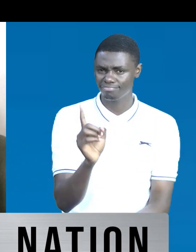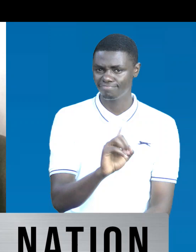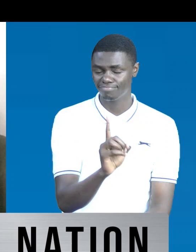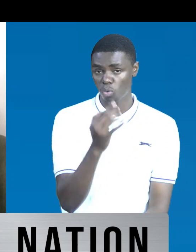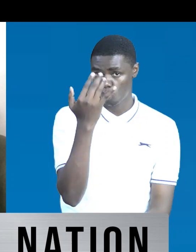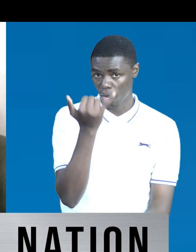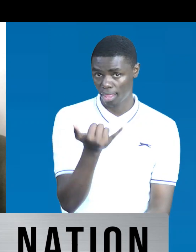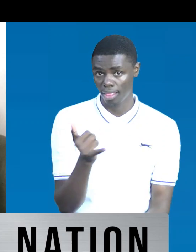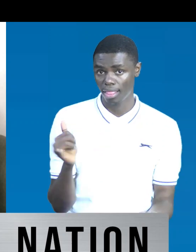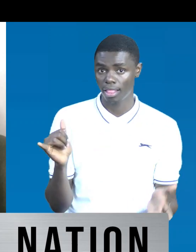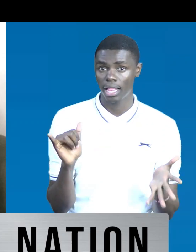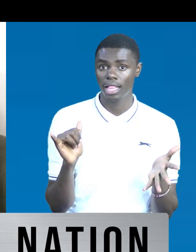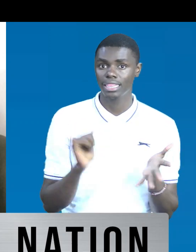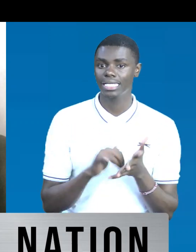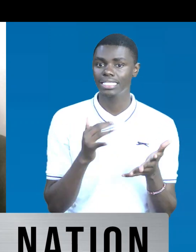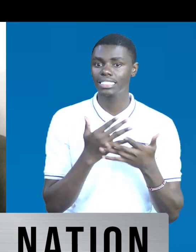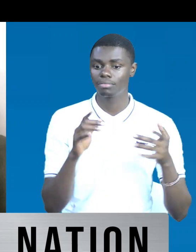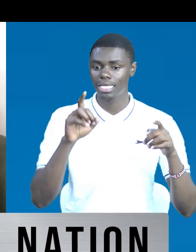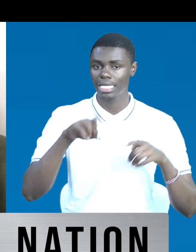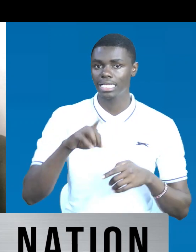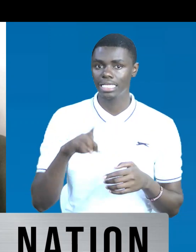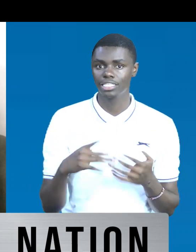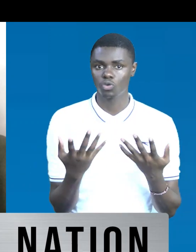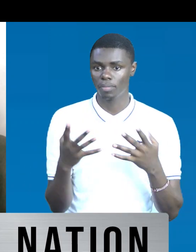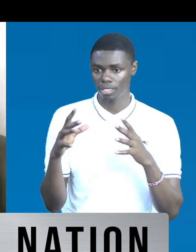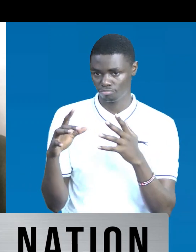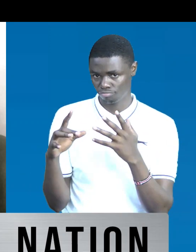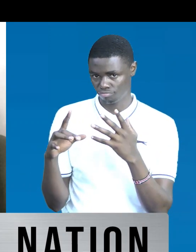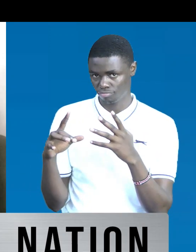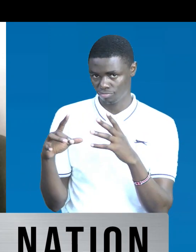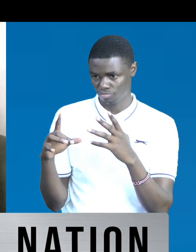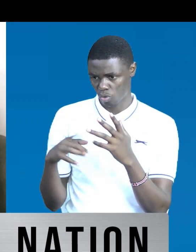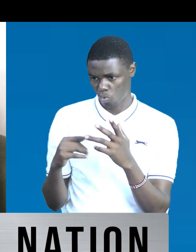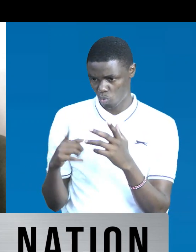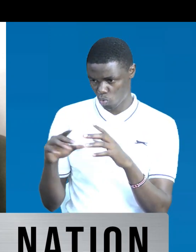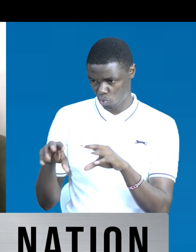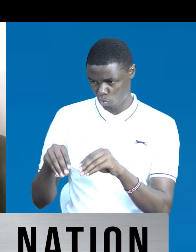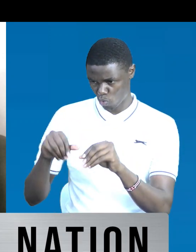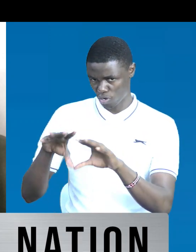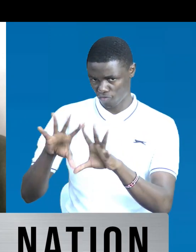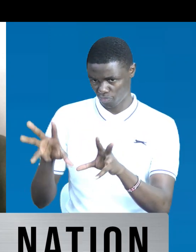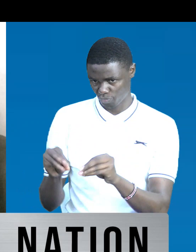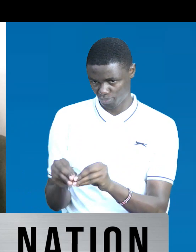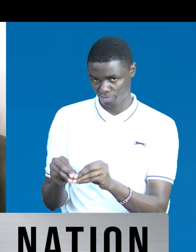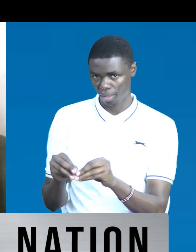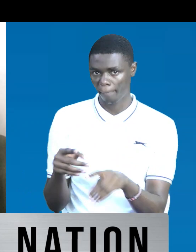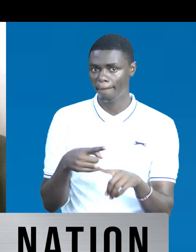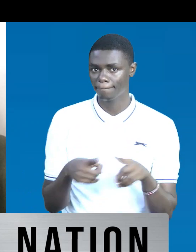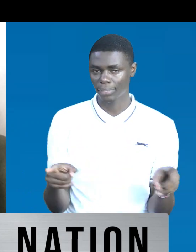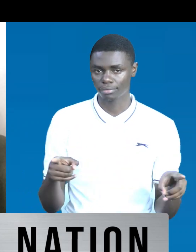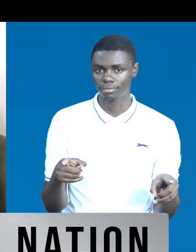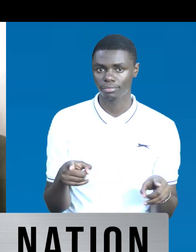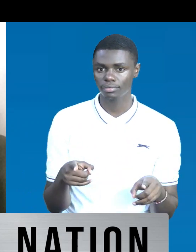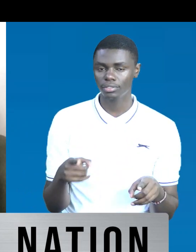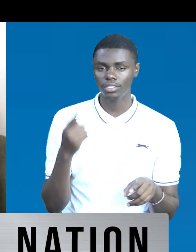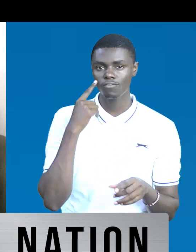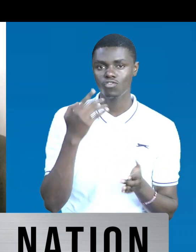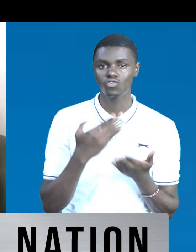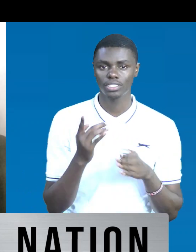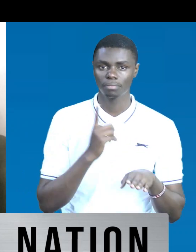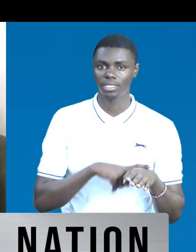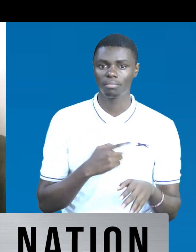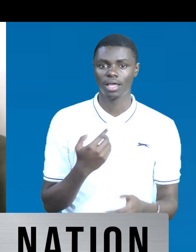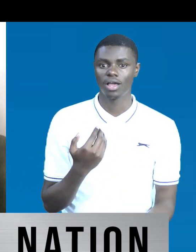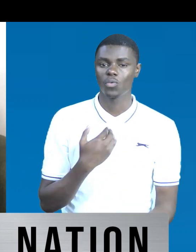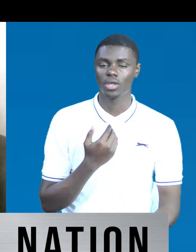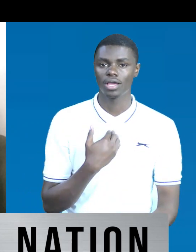because that's something that needs to be quantified. But this has been just that for some time there's been a